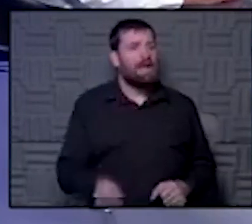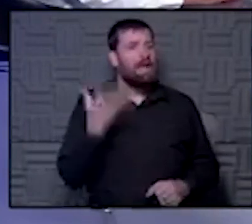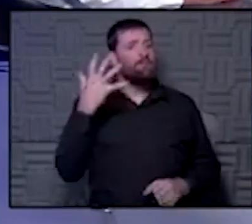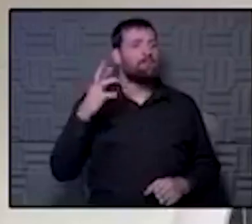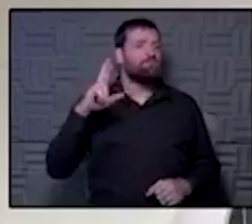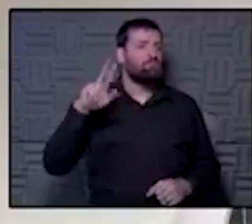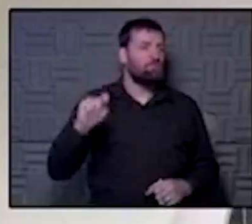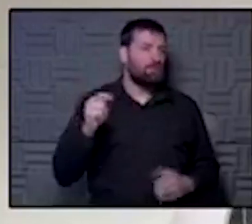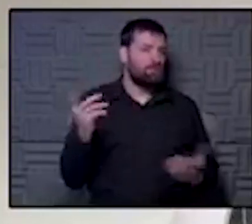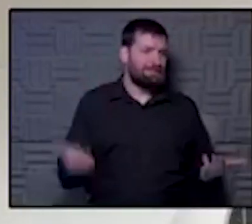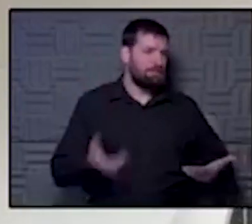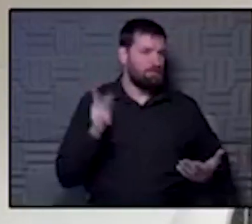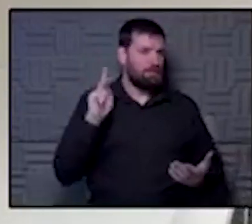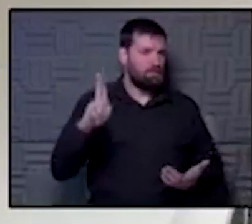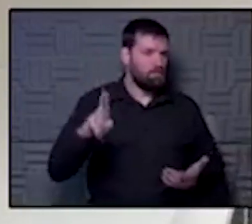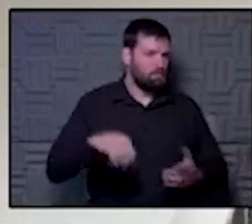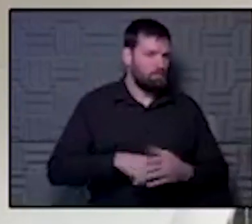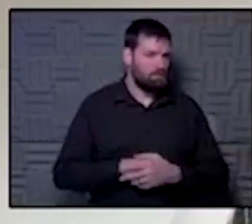at KU?